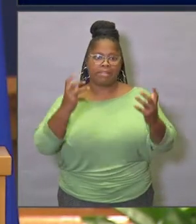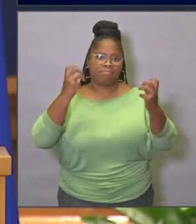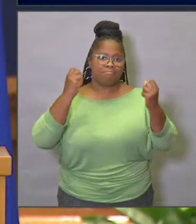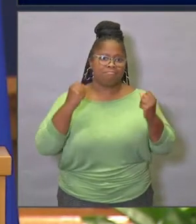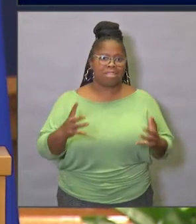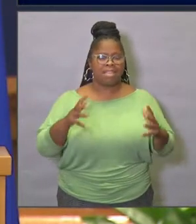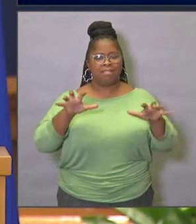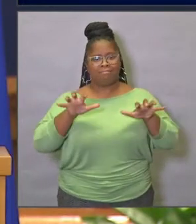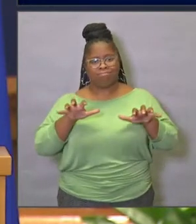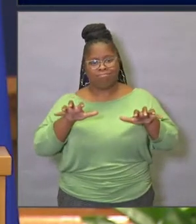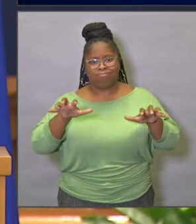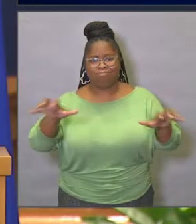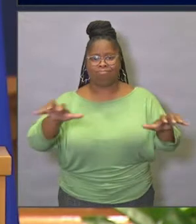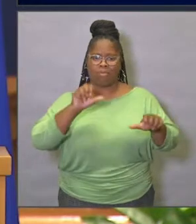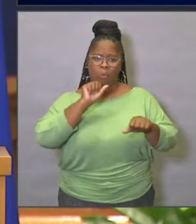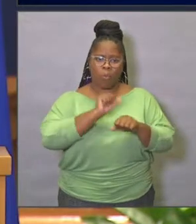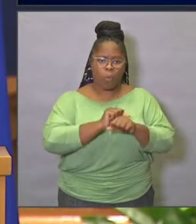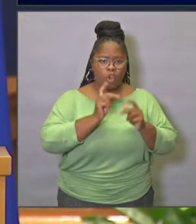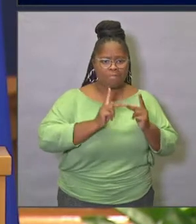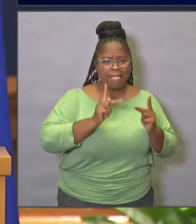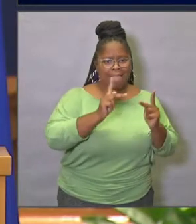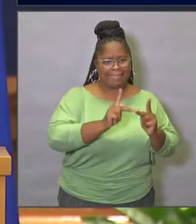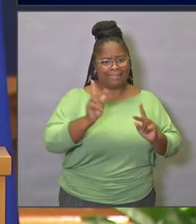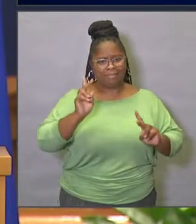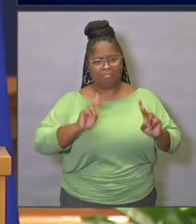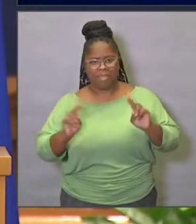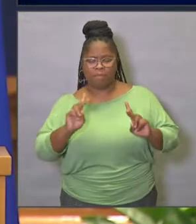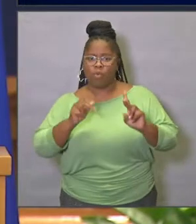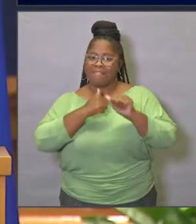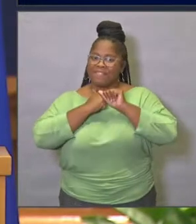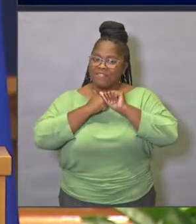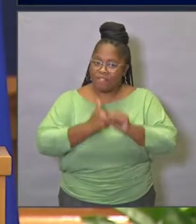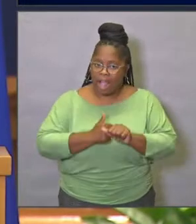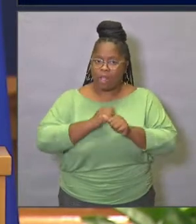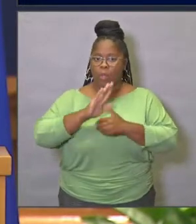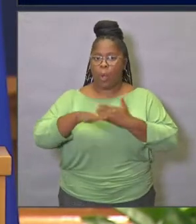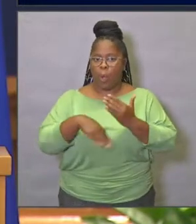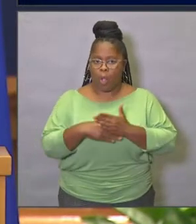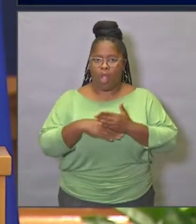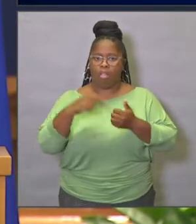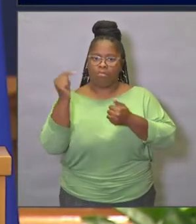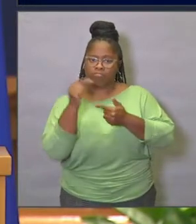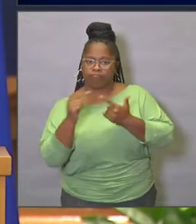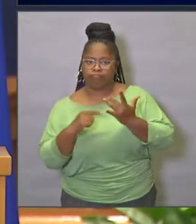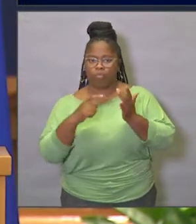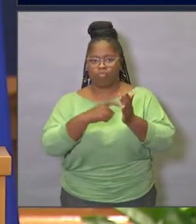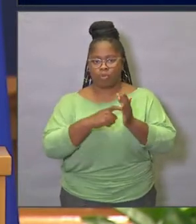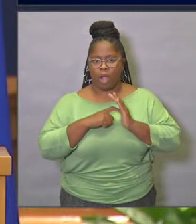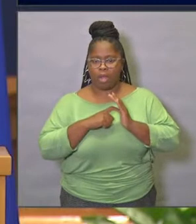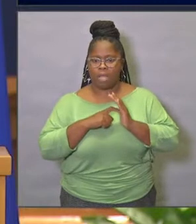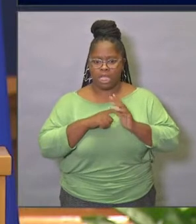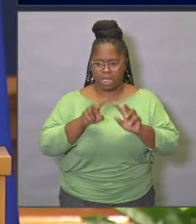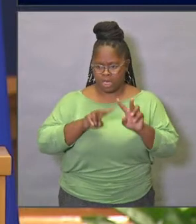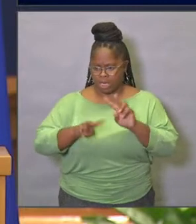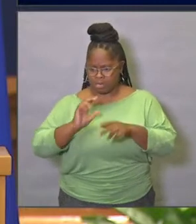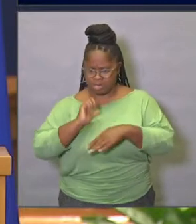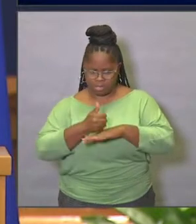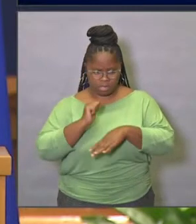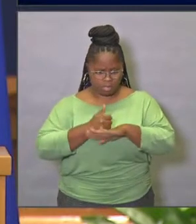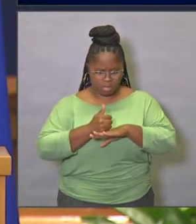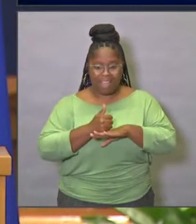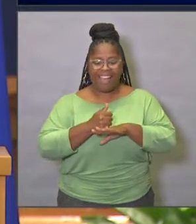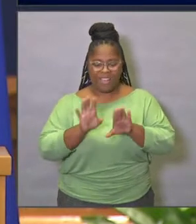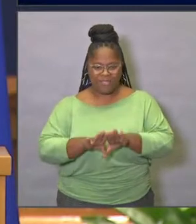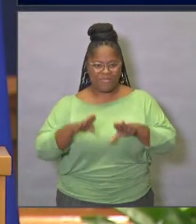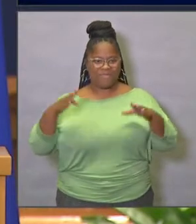of workplaces that are following all of the requirements for opening their workplaces in a manner that's